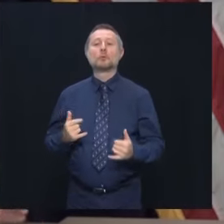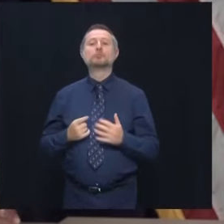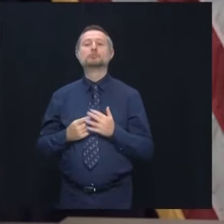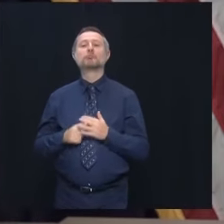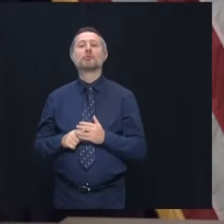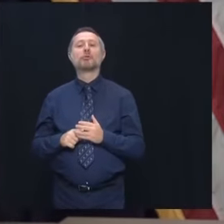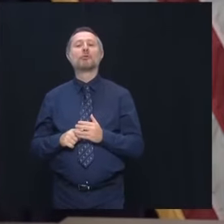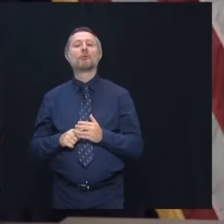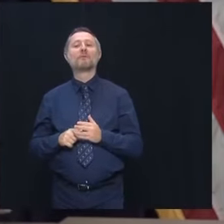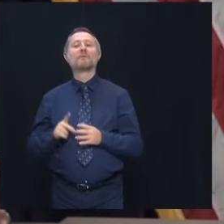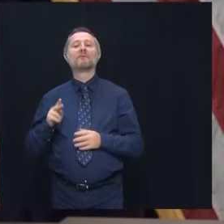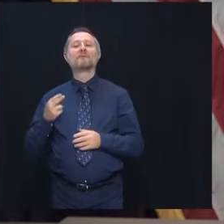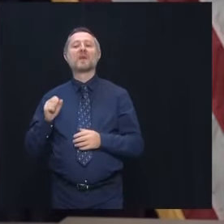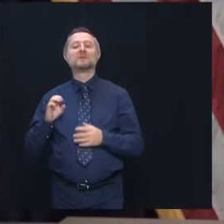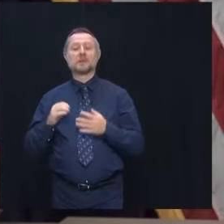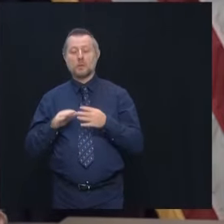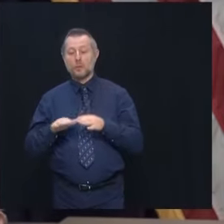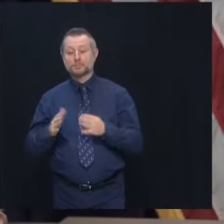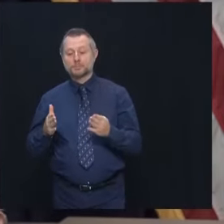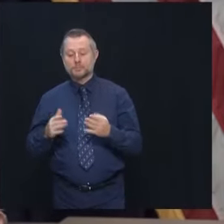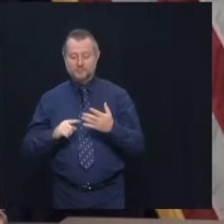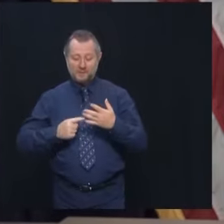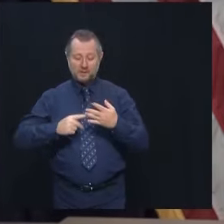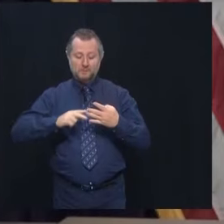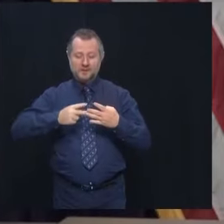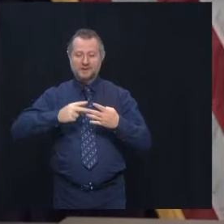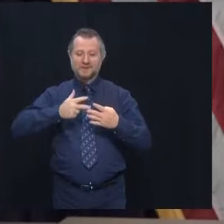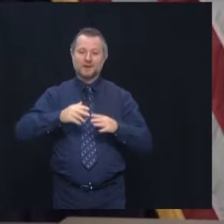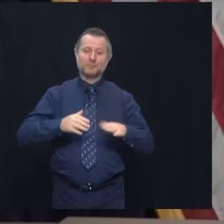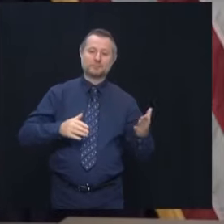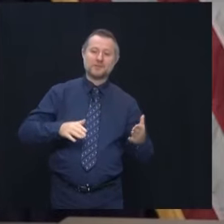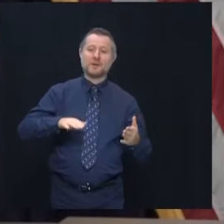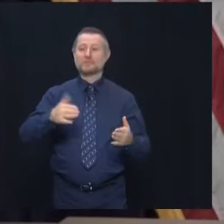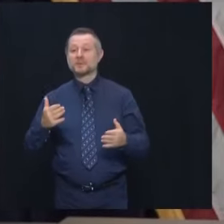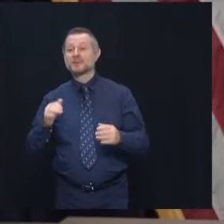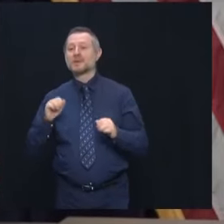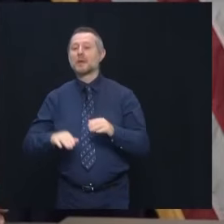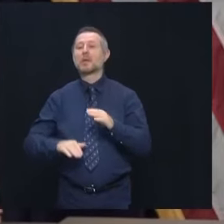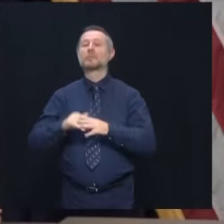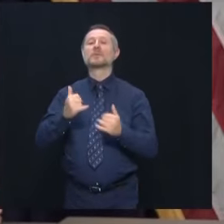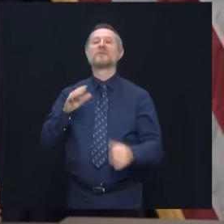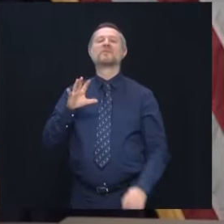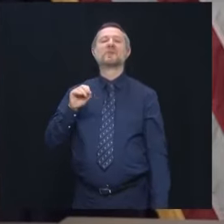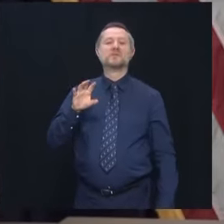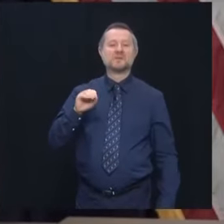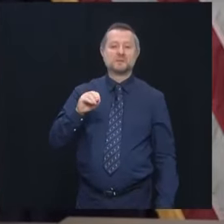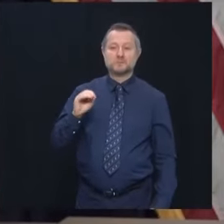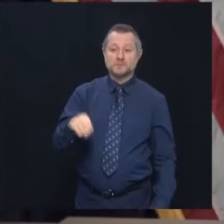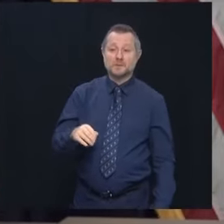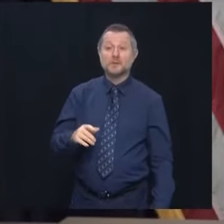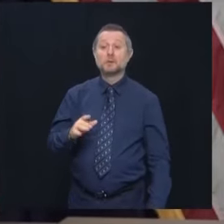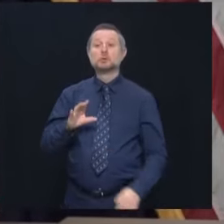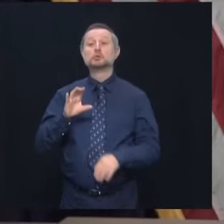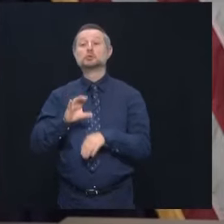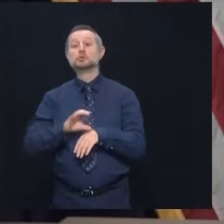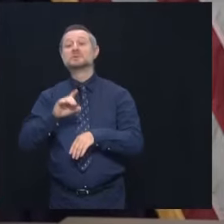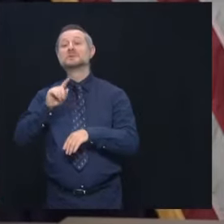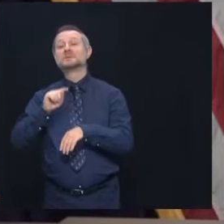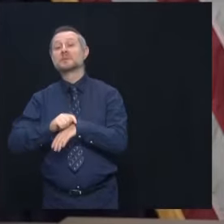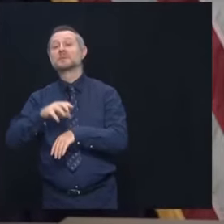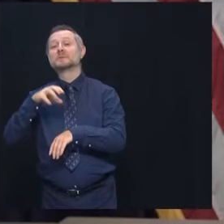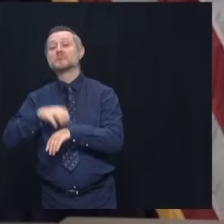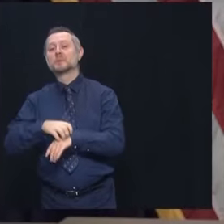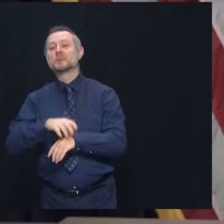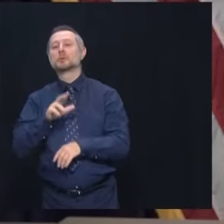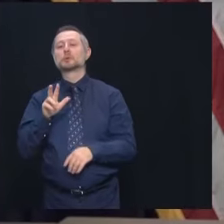the phased reopening and we started to say that businesses could have 50% capacity, we said houses of worship could have 30%, 33%